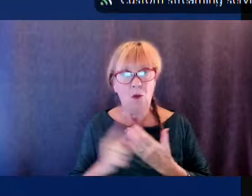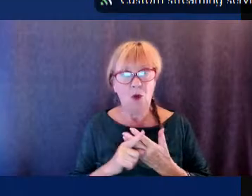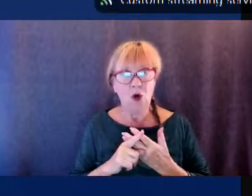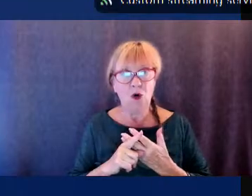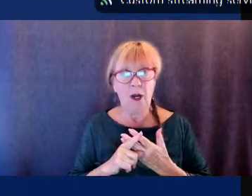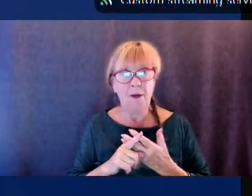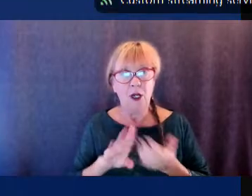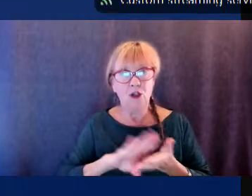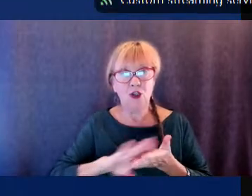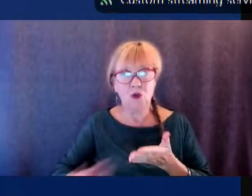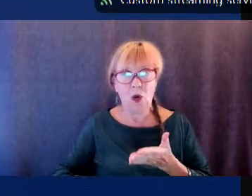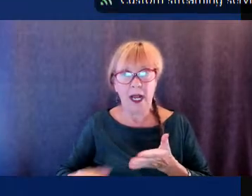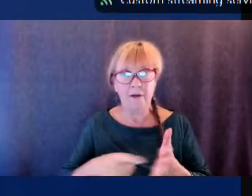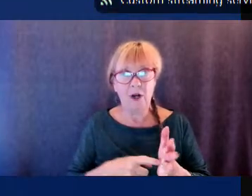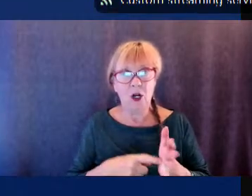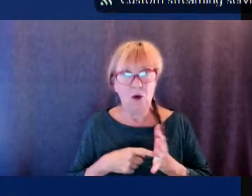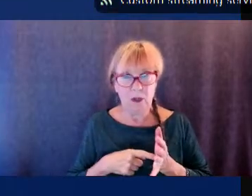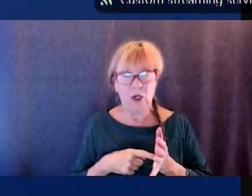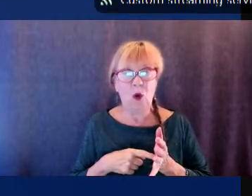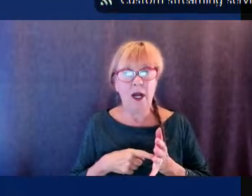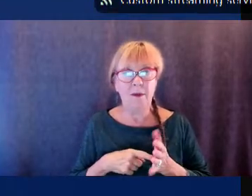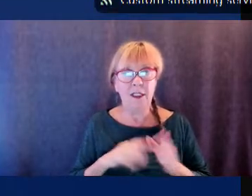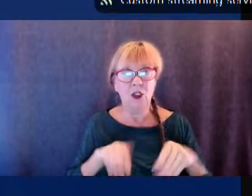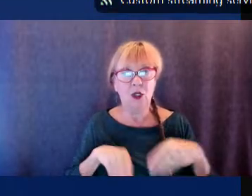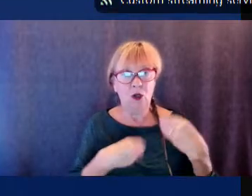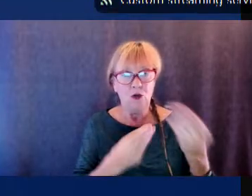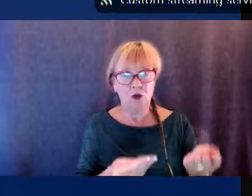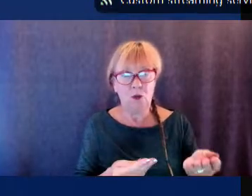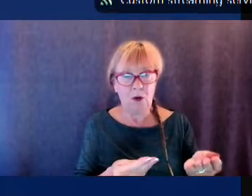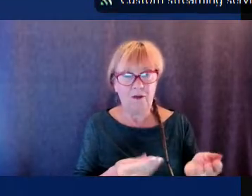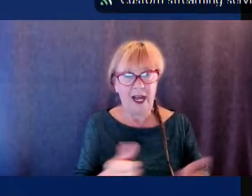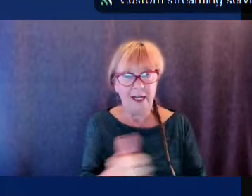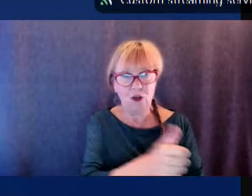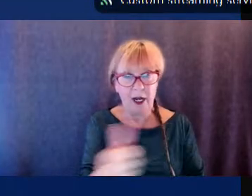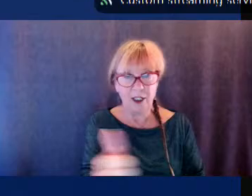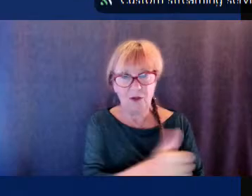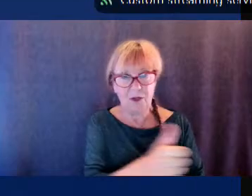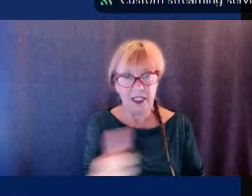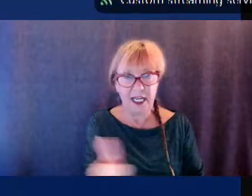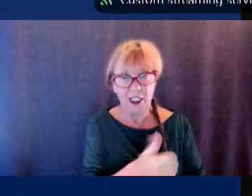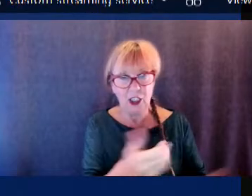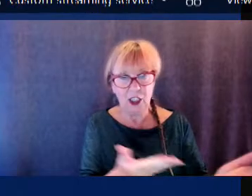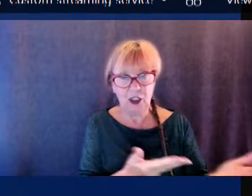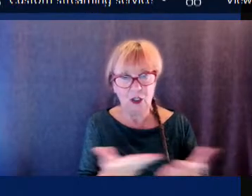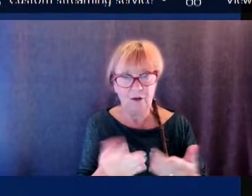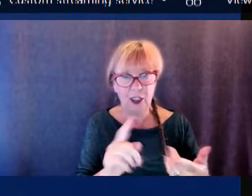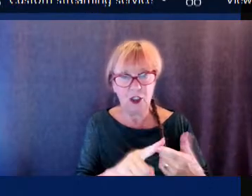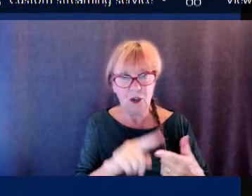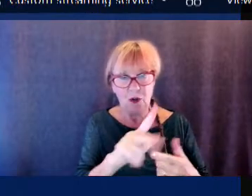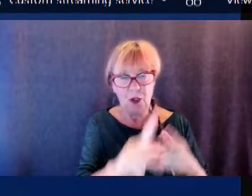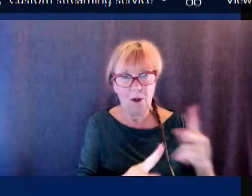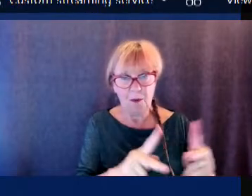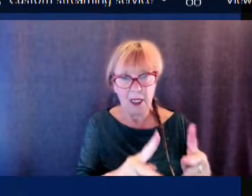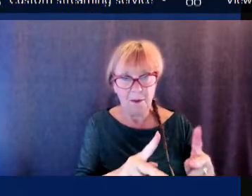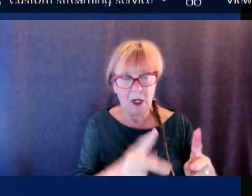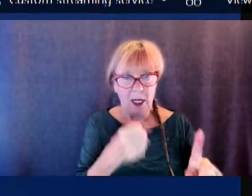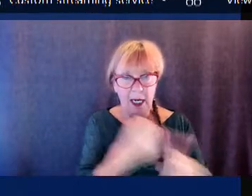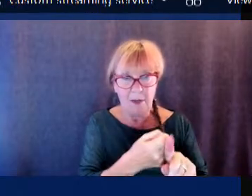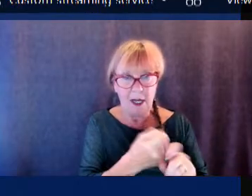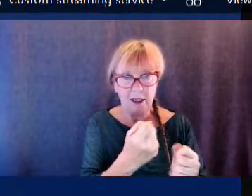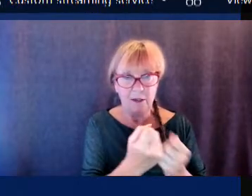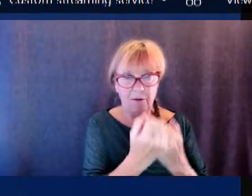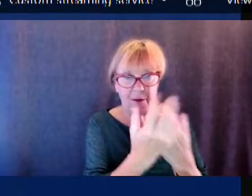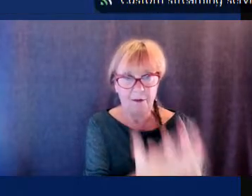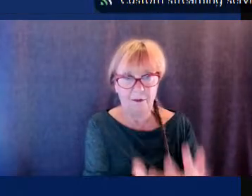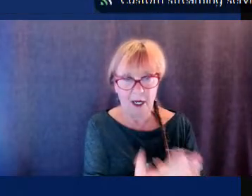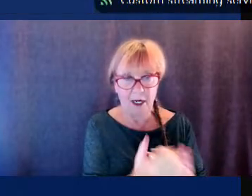provide much needed public transportation assistance to those that need it were impacted by the wildfires. So what are those benefits? The